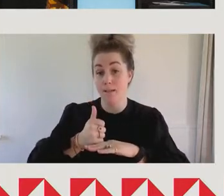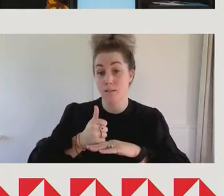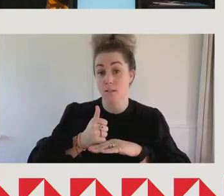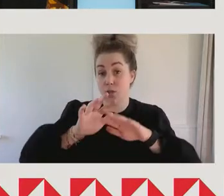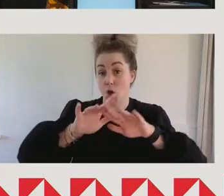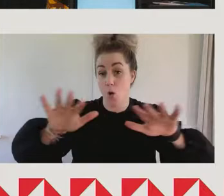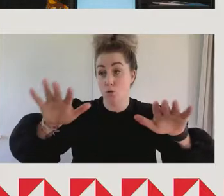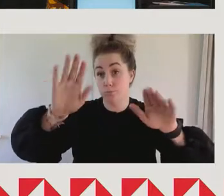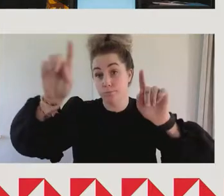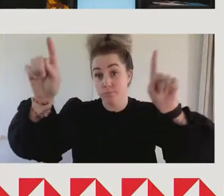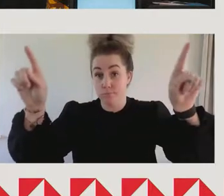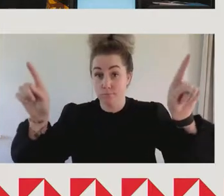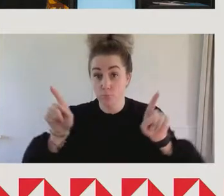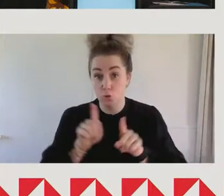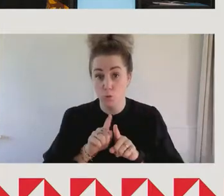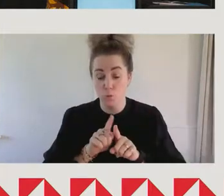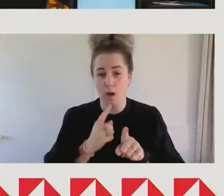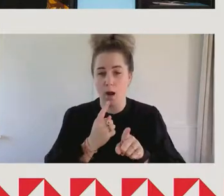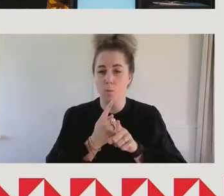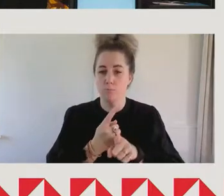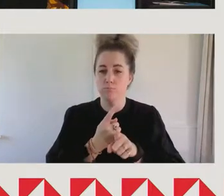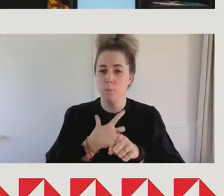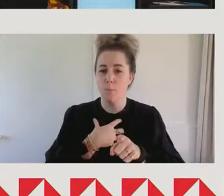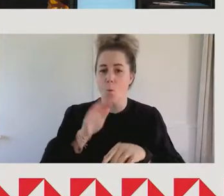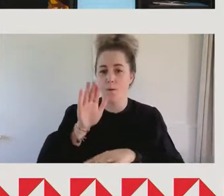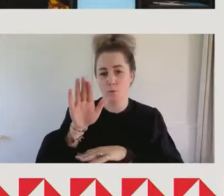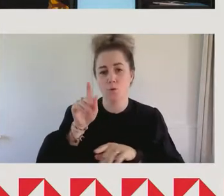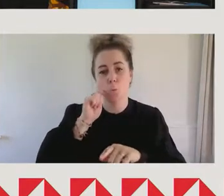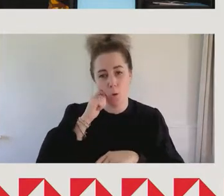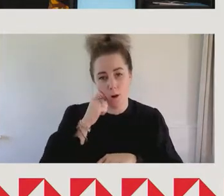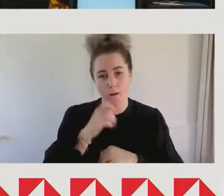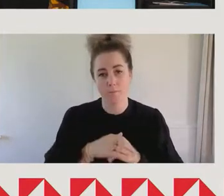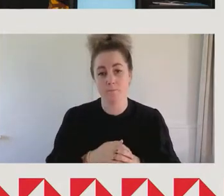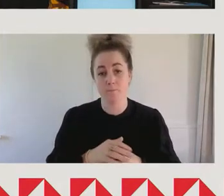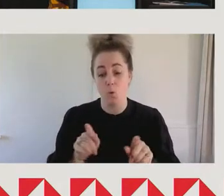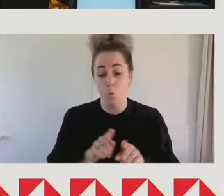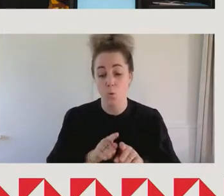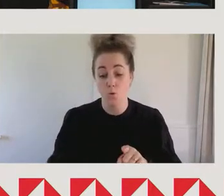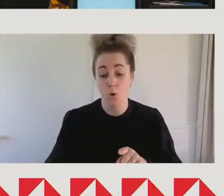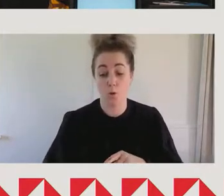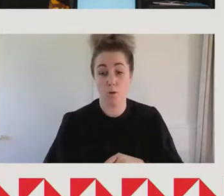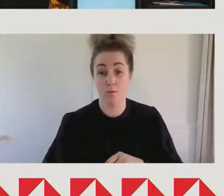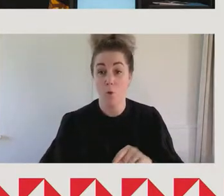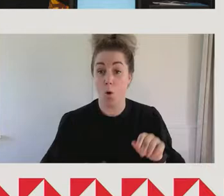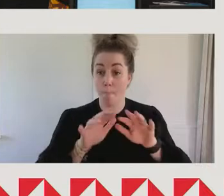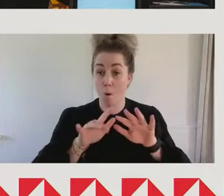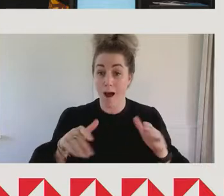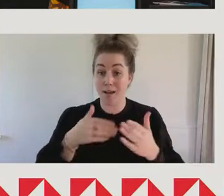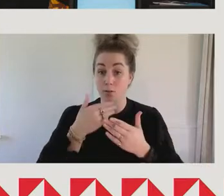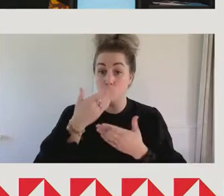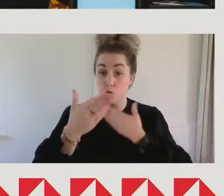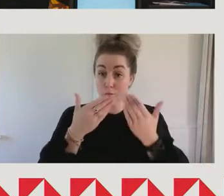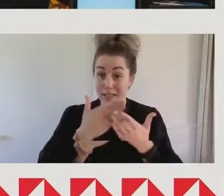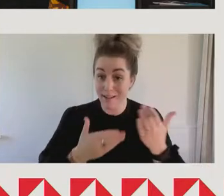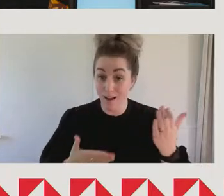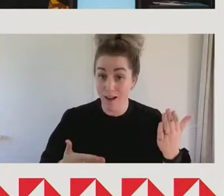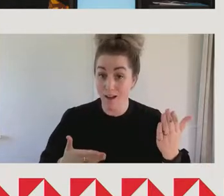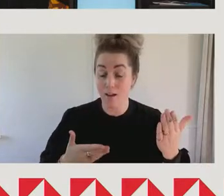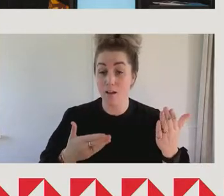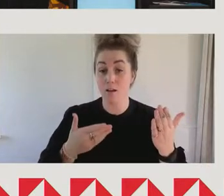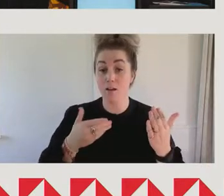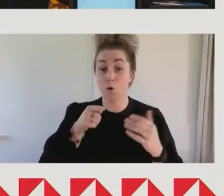and I will chat to you more about that in the future and we also have Global Moana storytellers as I mentioned with the photojournalism